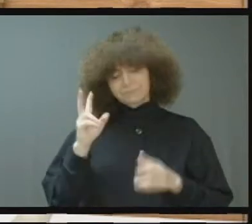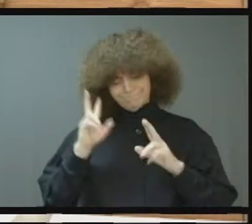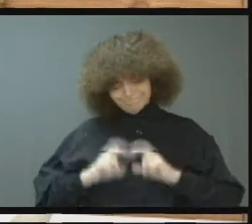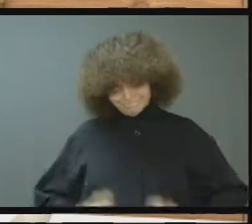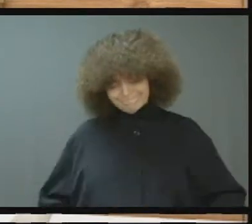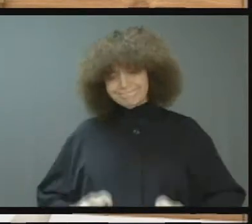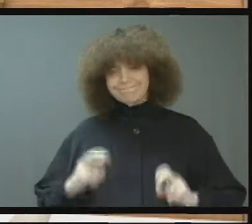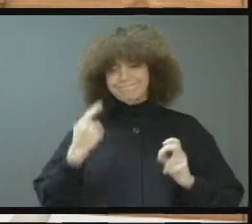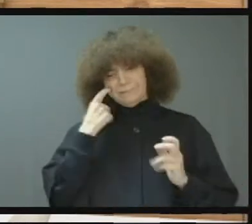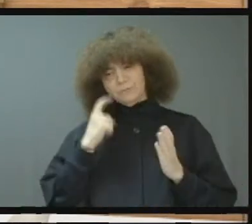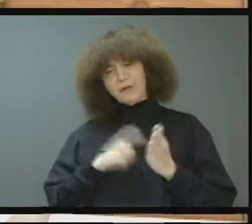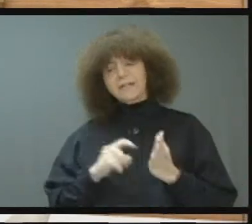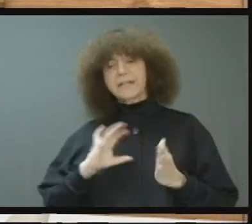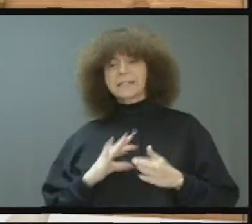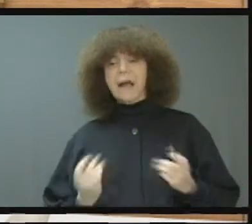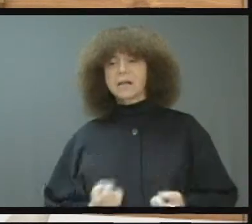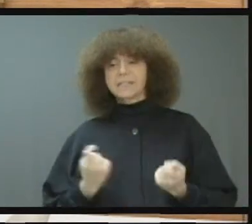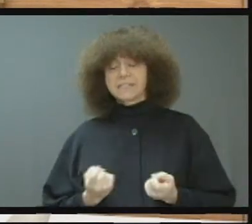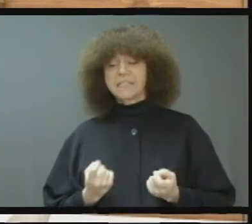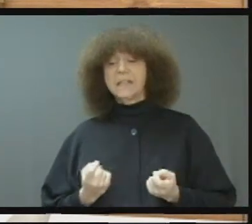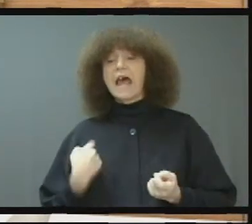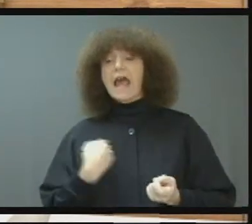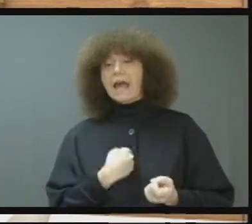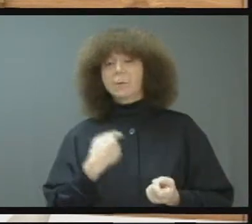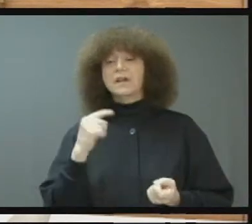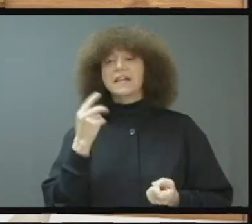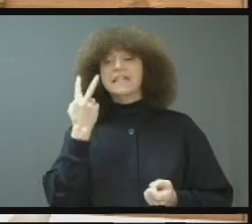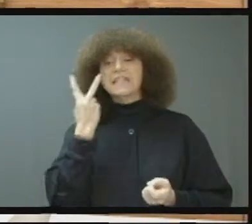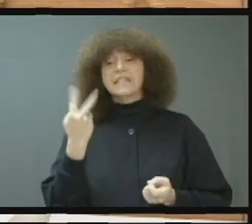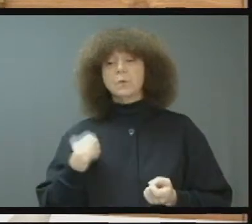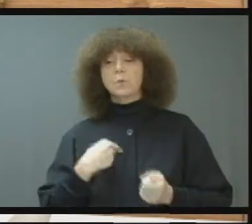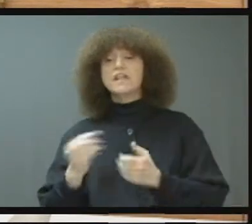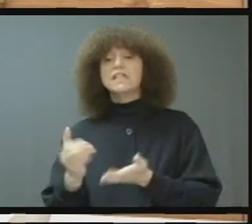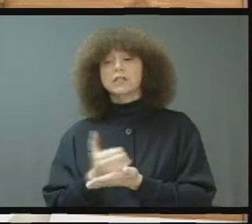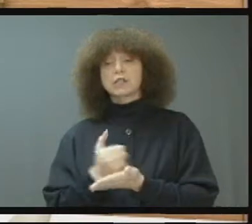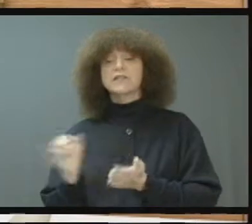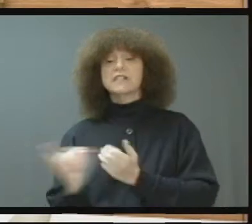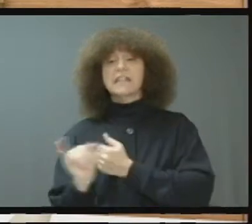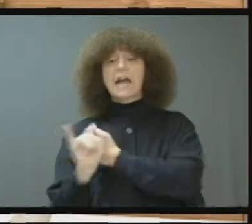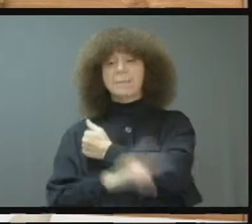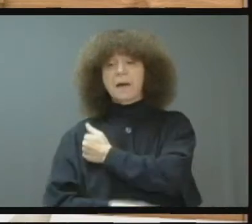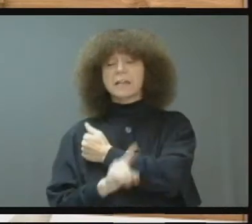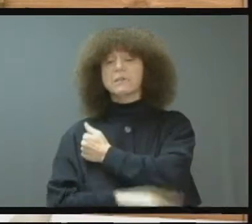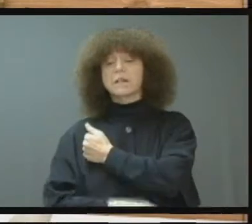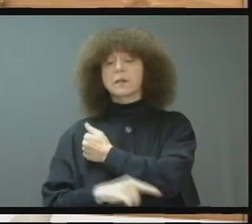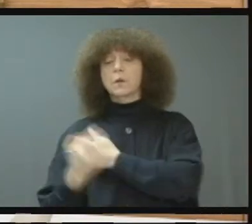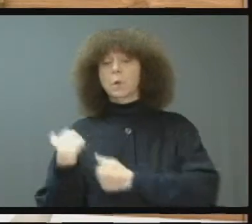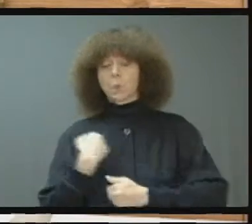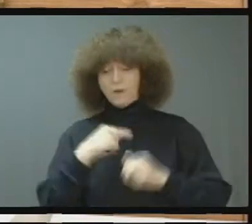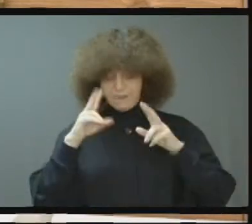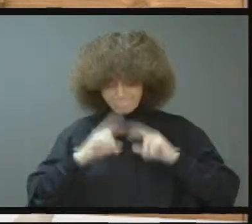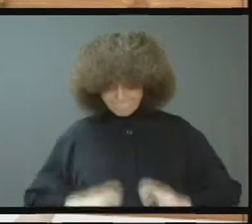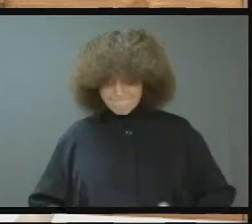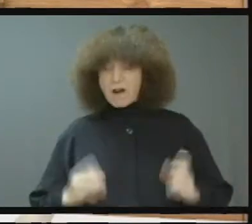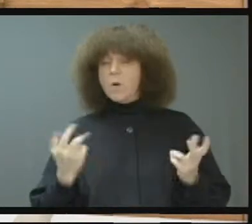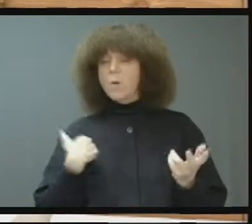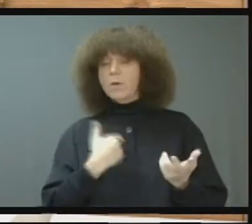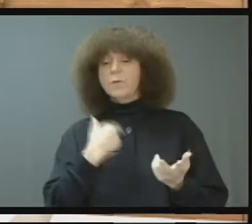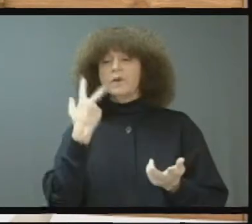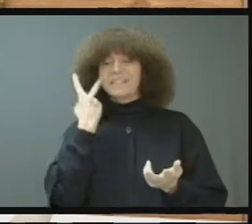same punishment. When we look at our lives, we will find sin and filth, all of